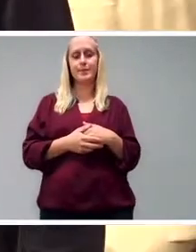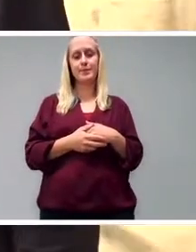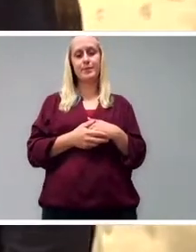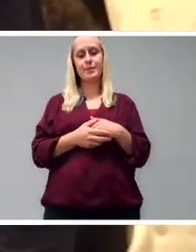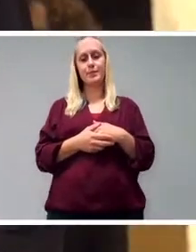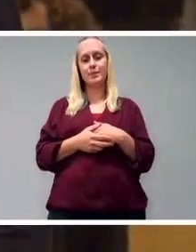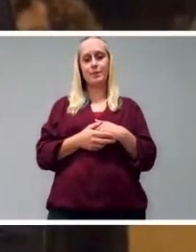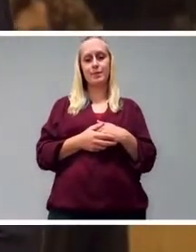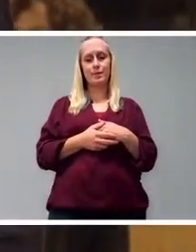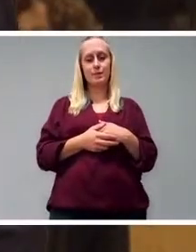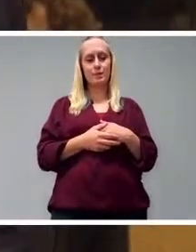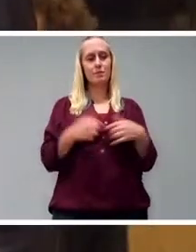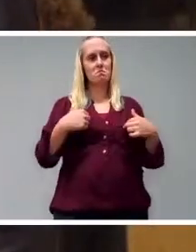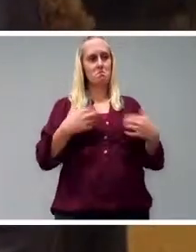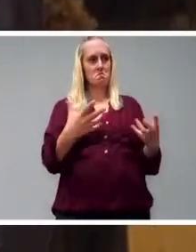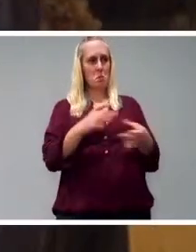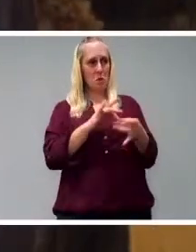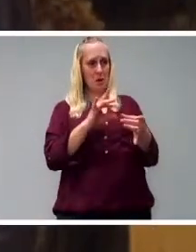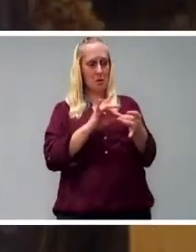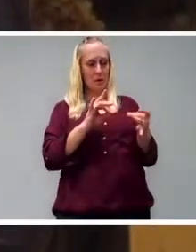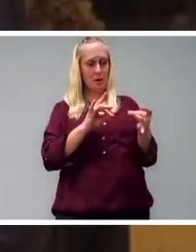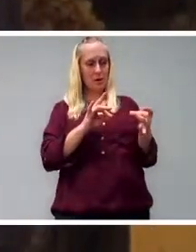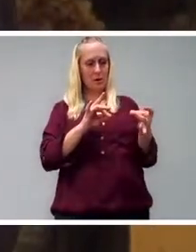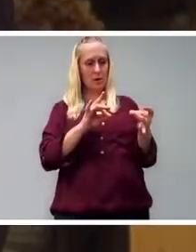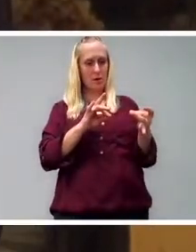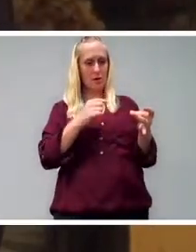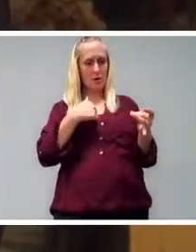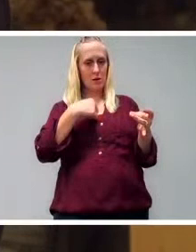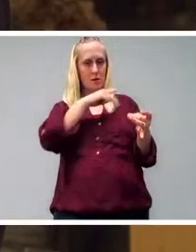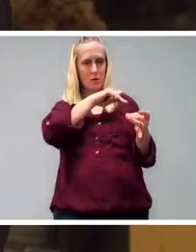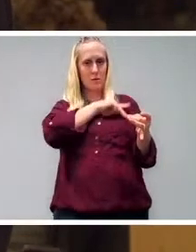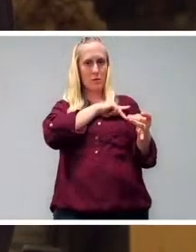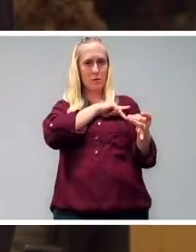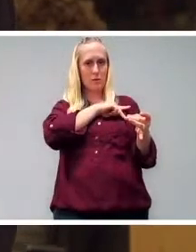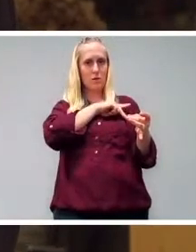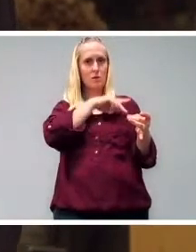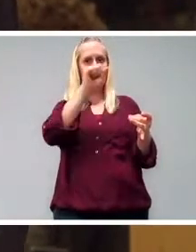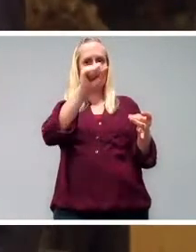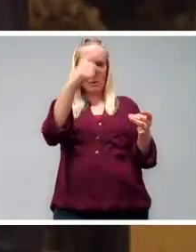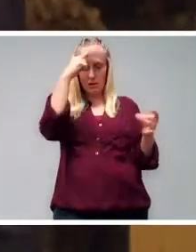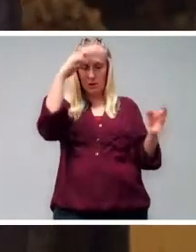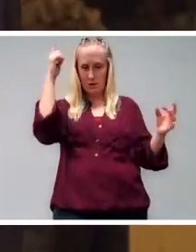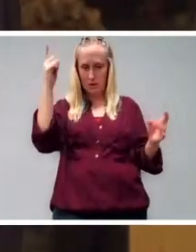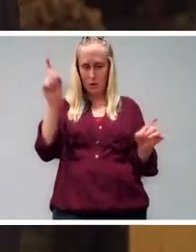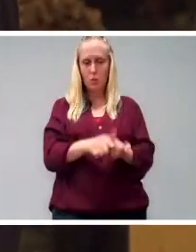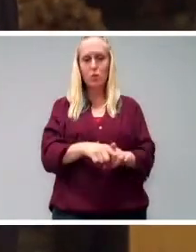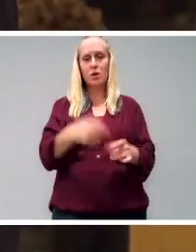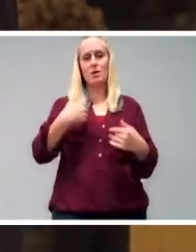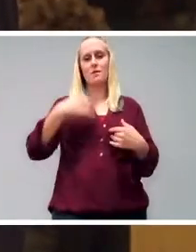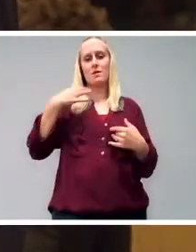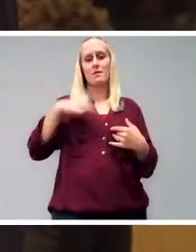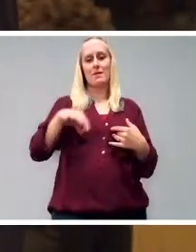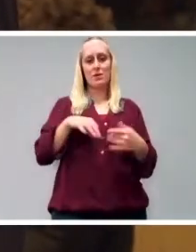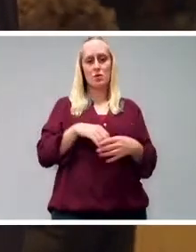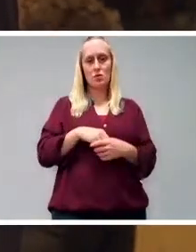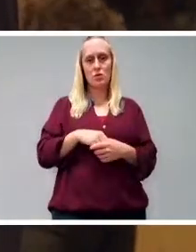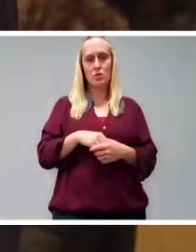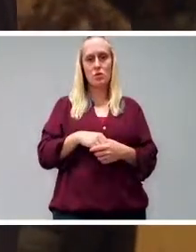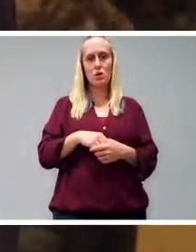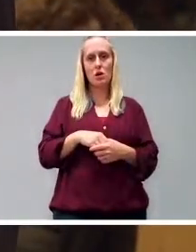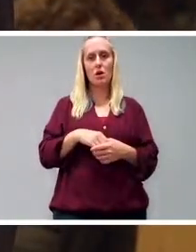Yeah. I was just going to say that I personally feel that we do have an advantage here at CTEC. For me personally, I feel like I've been offered a lot